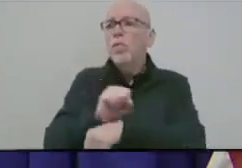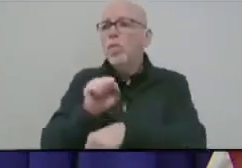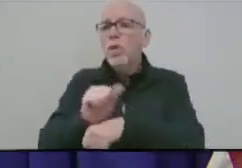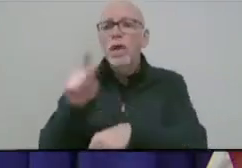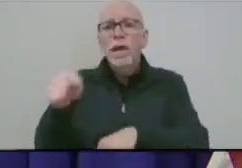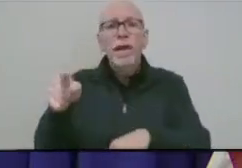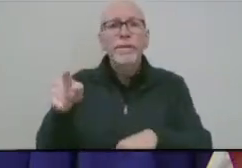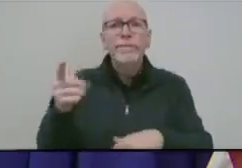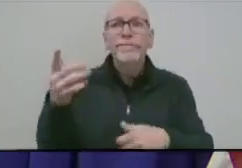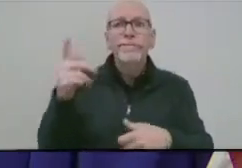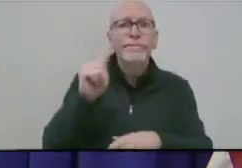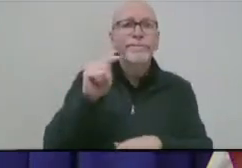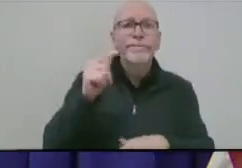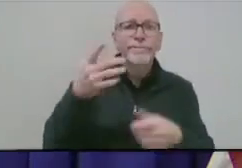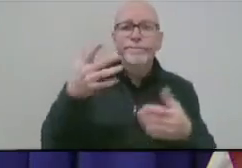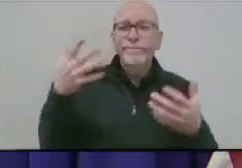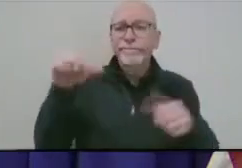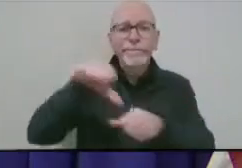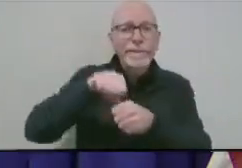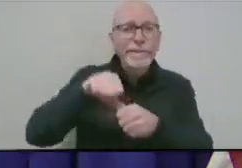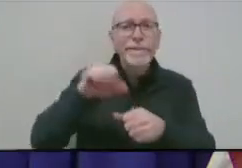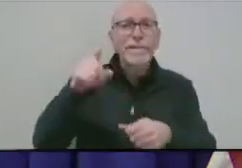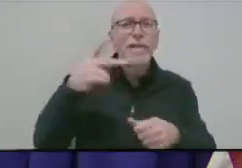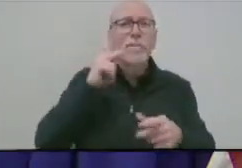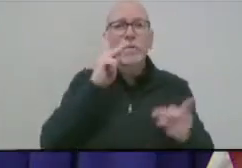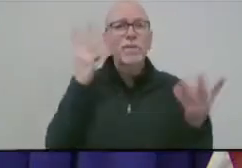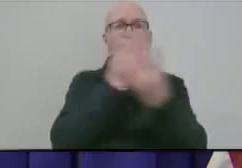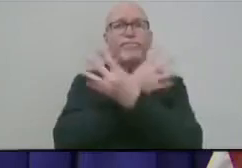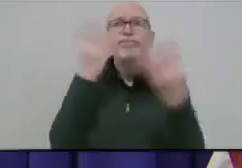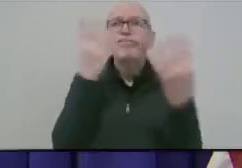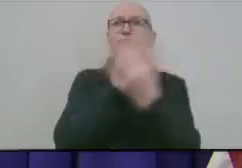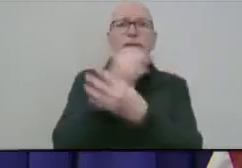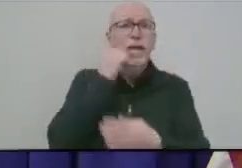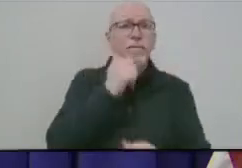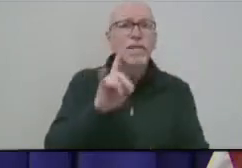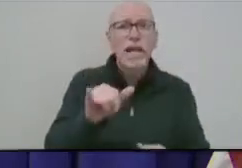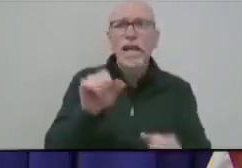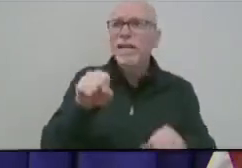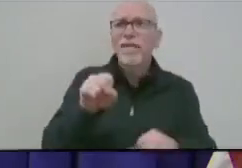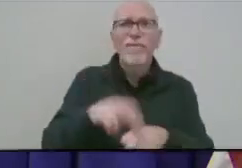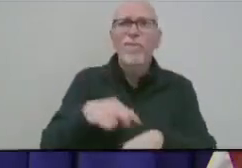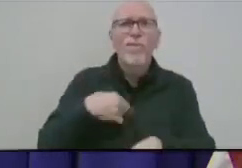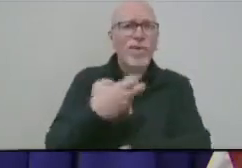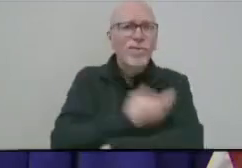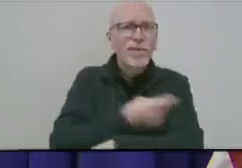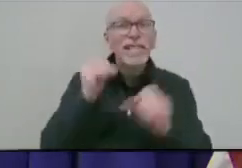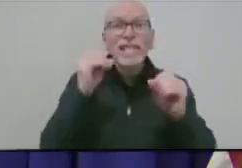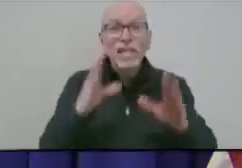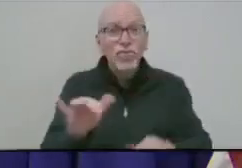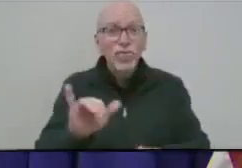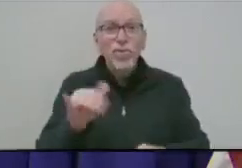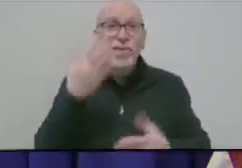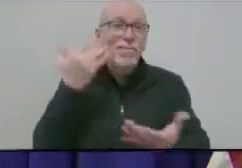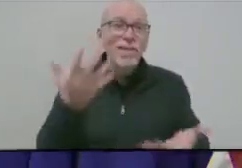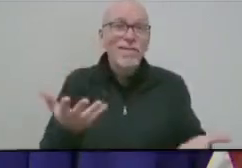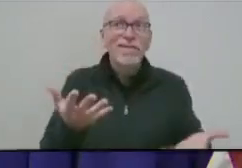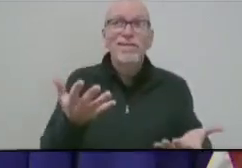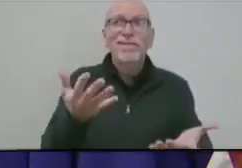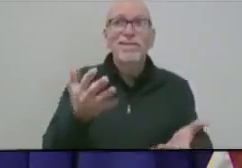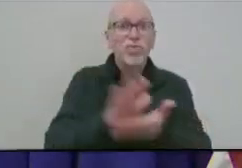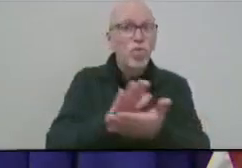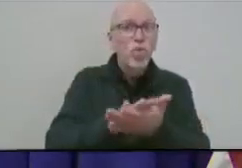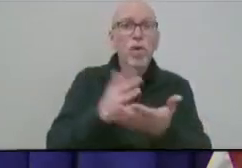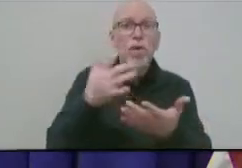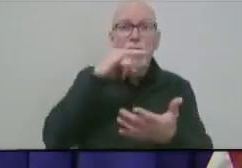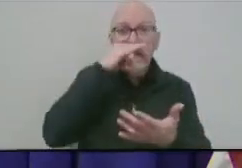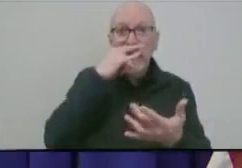stop and has traffic 24 hours a day coming through, and our teachers, because of the schools and